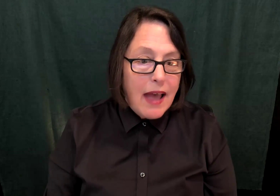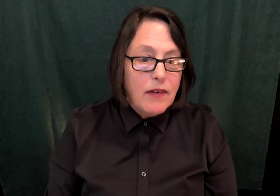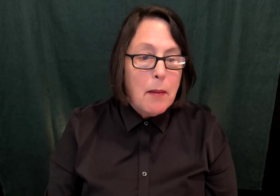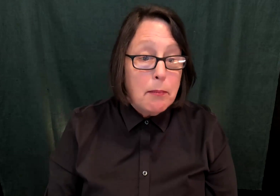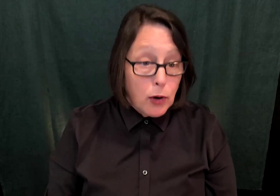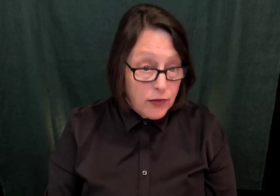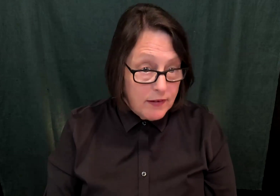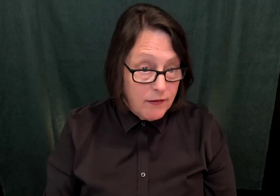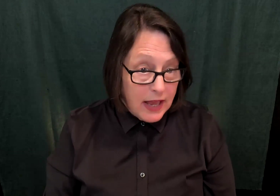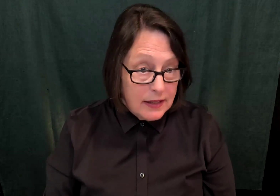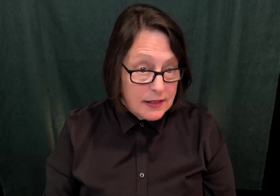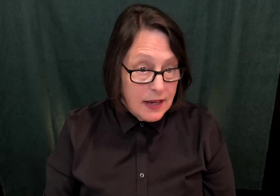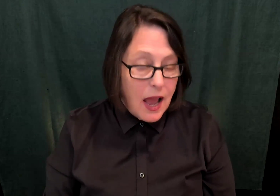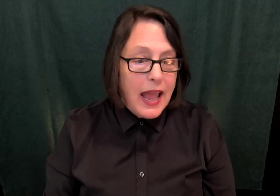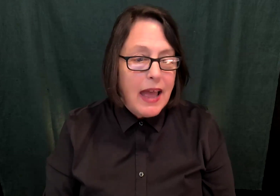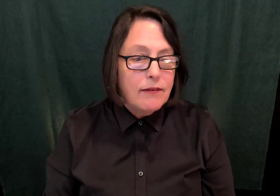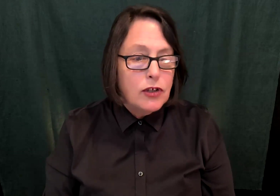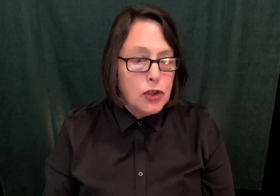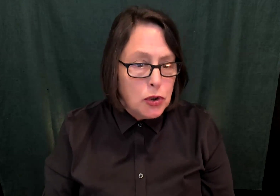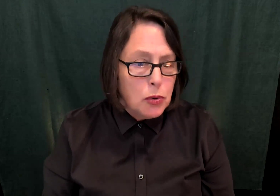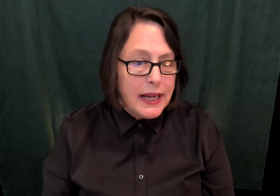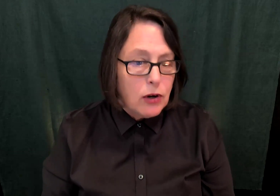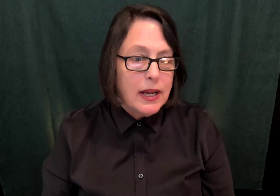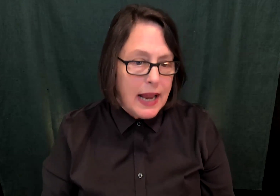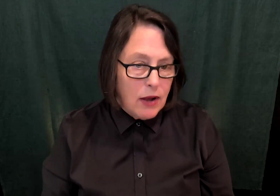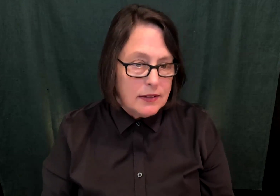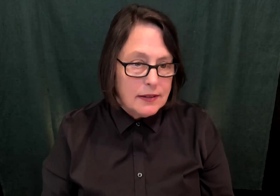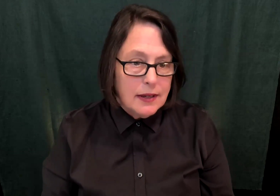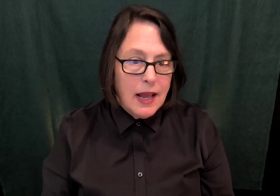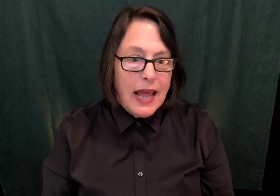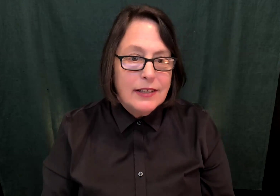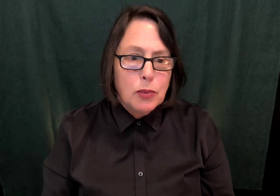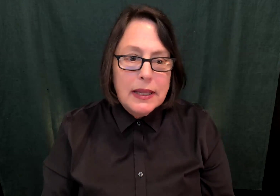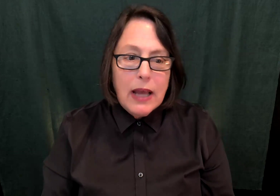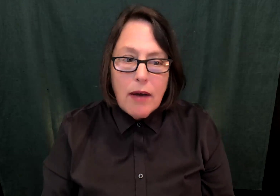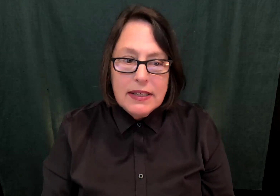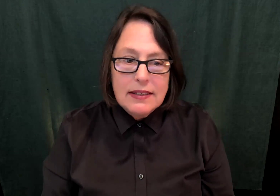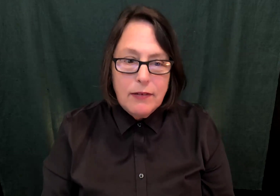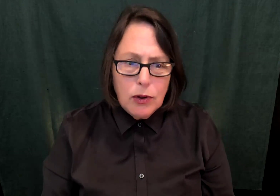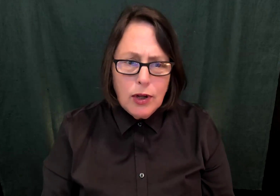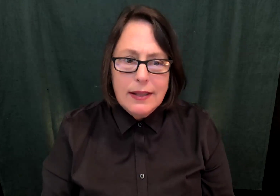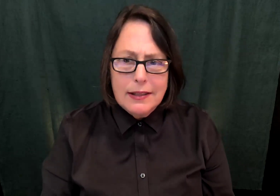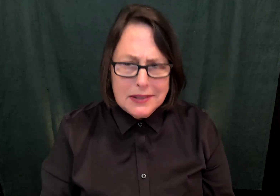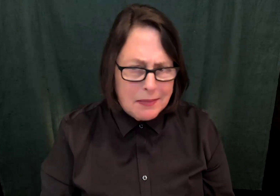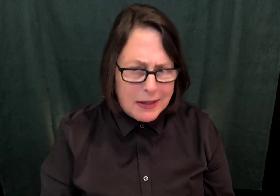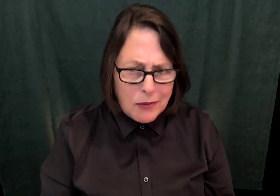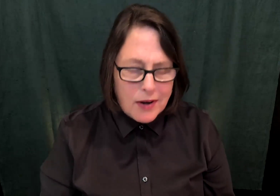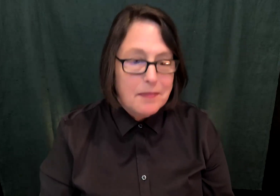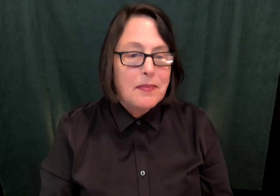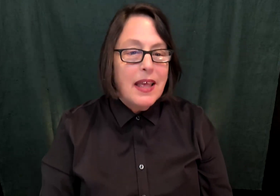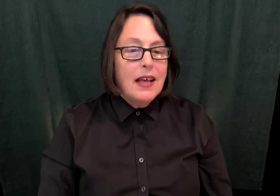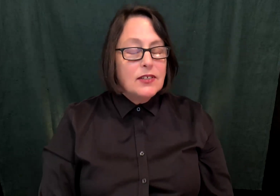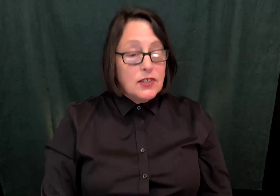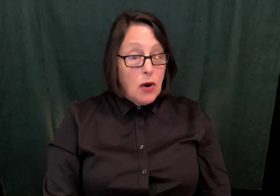I have a birth defect. I have 2 ear canals, and it's really obvious if you look that there's something